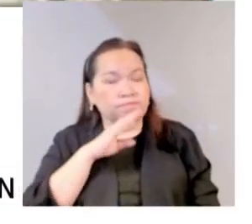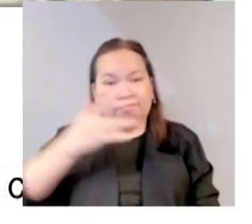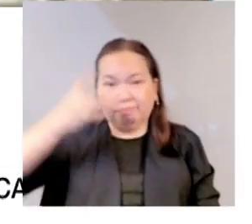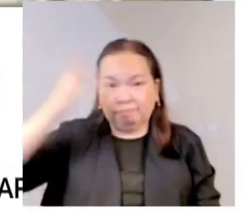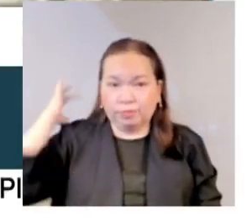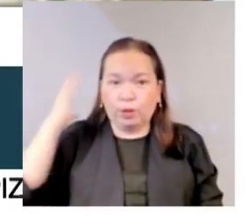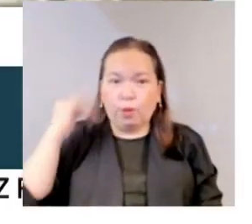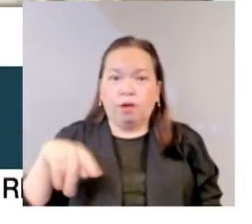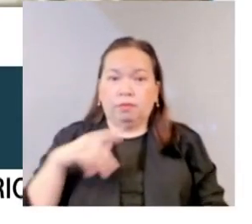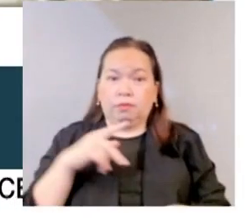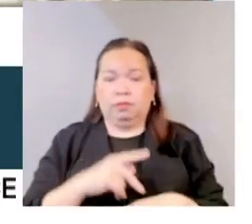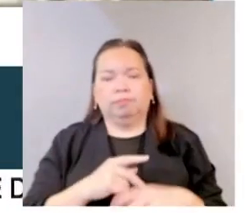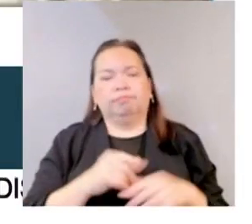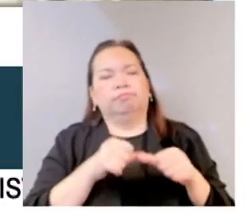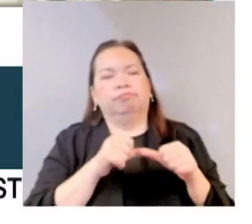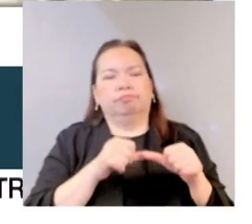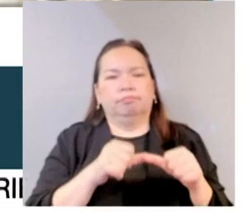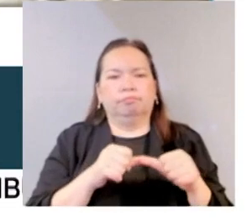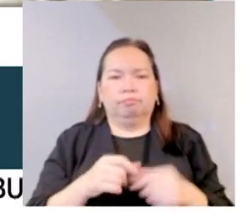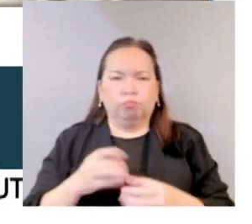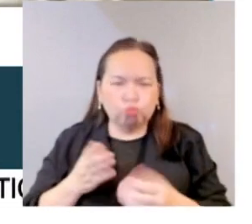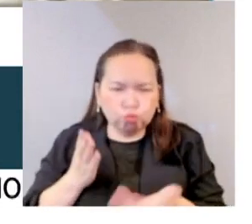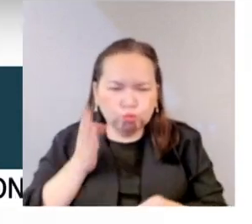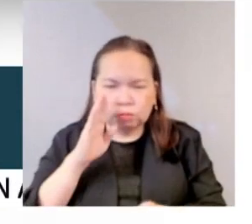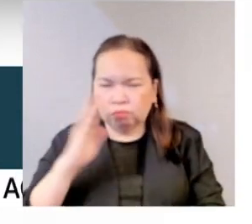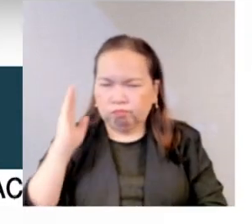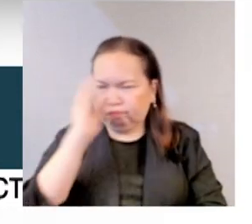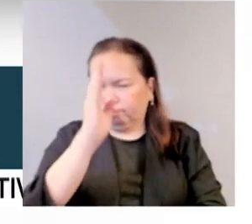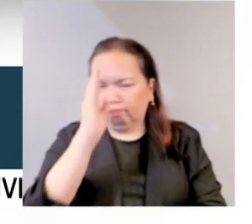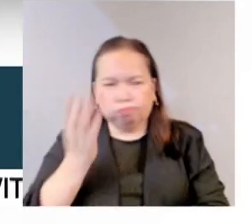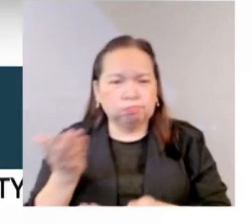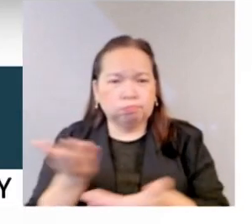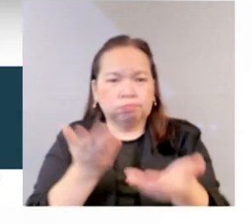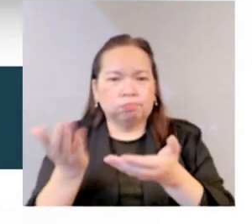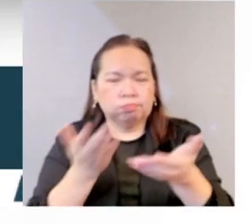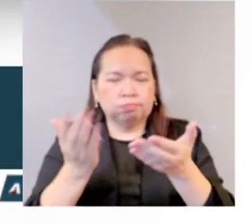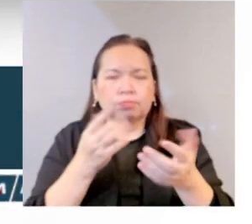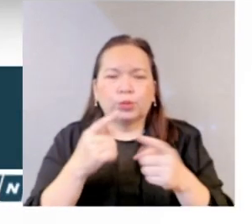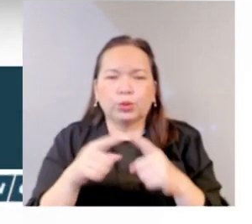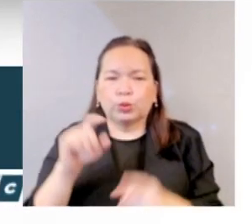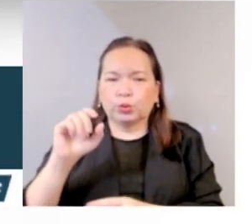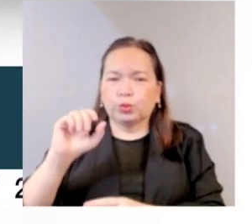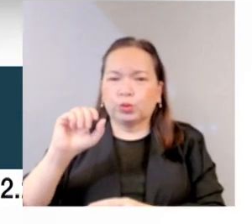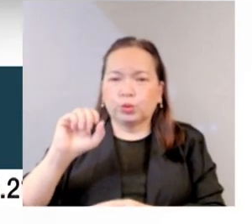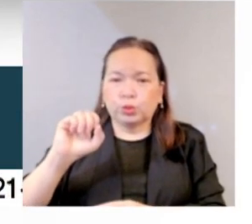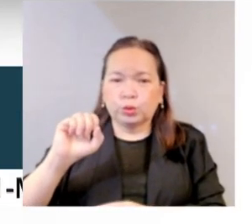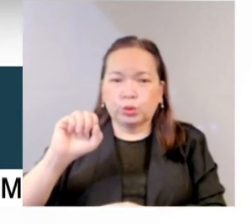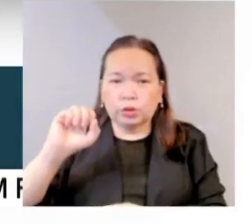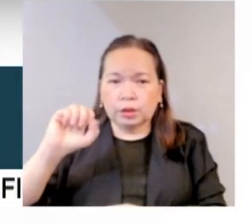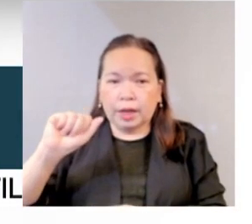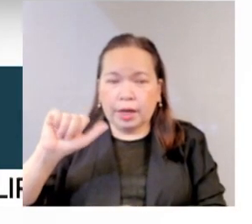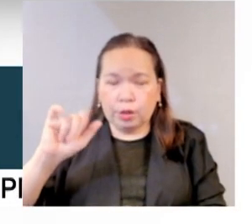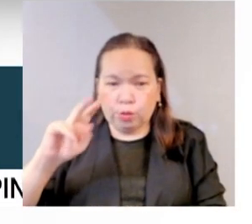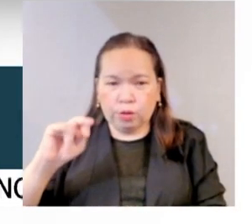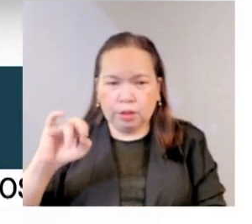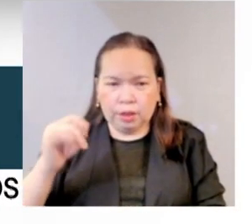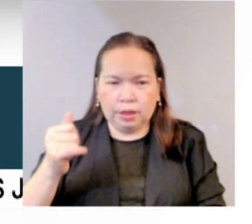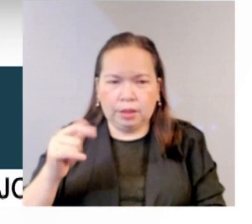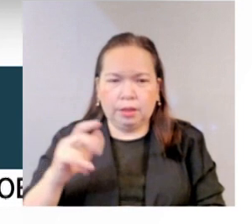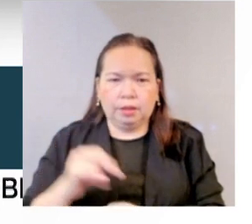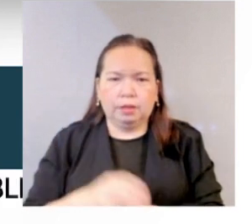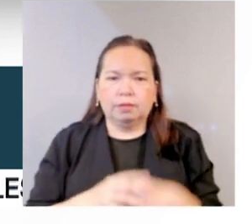to international affairs analyst Renato De Castro. See, China's Coast Guard condemned Wednesday's resupply mission to the BRP Sierra